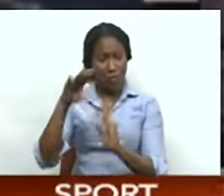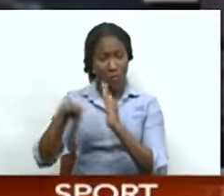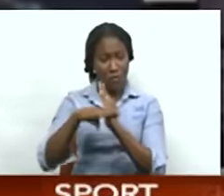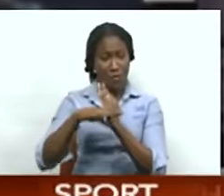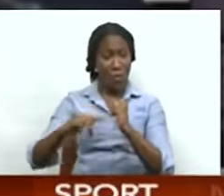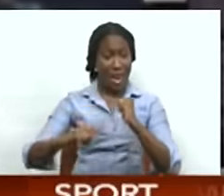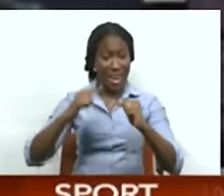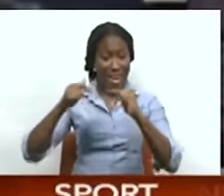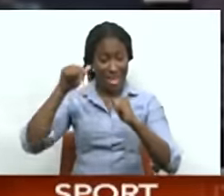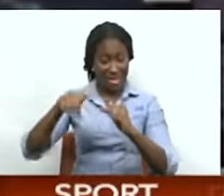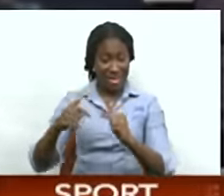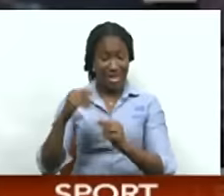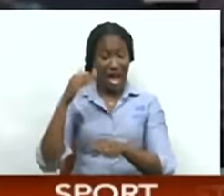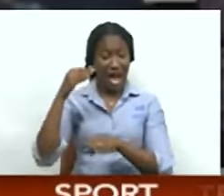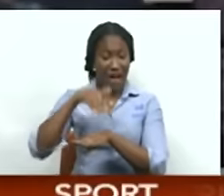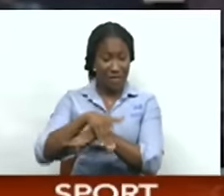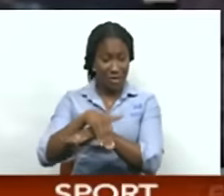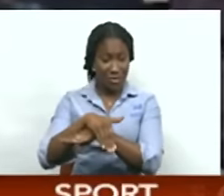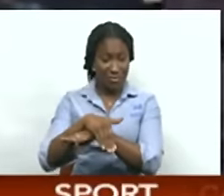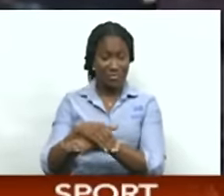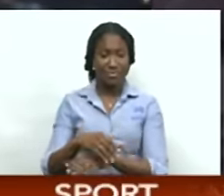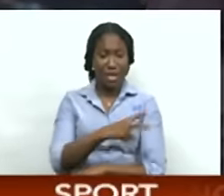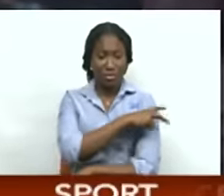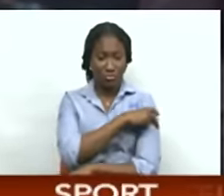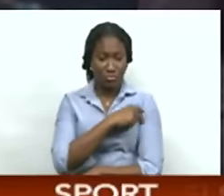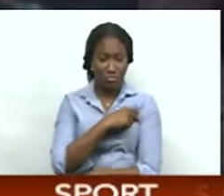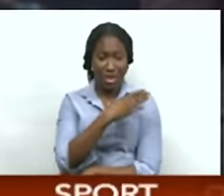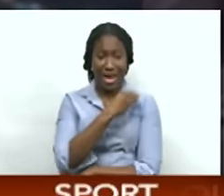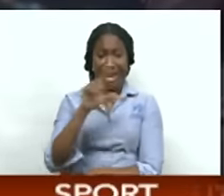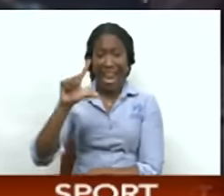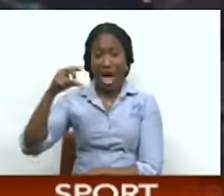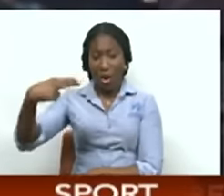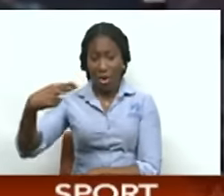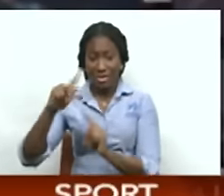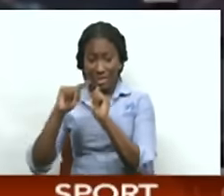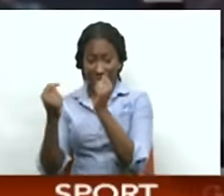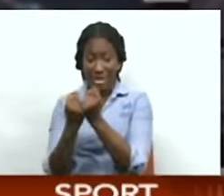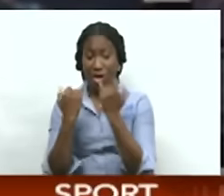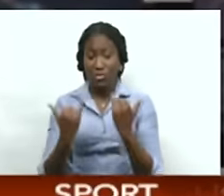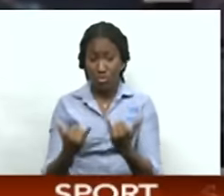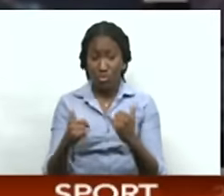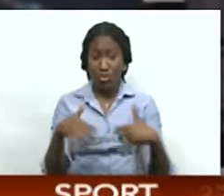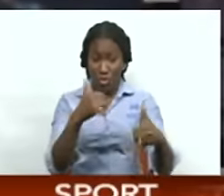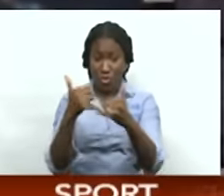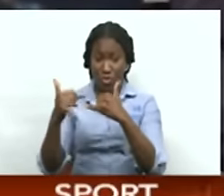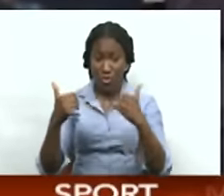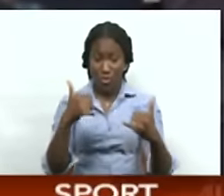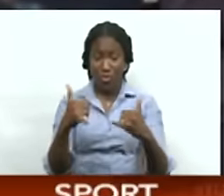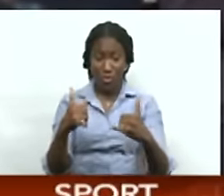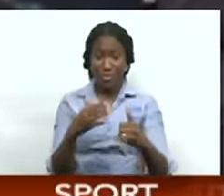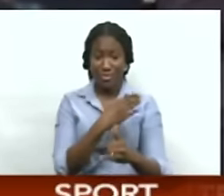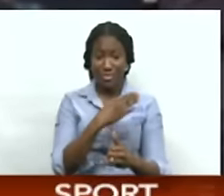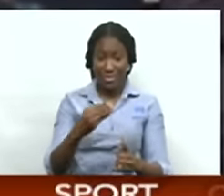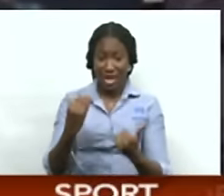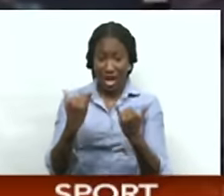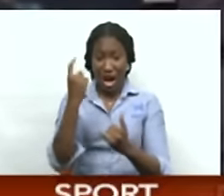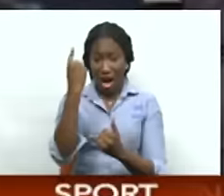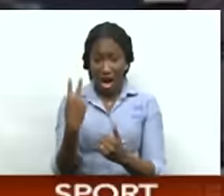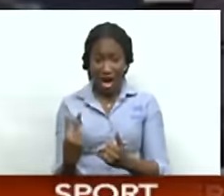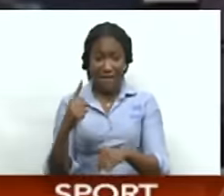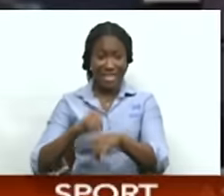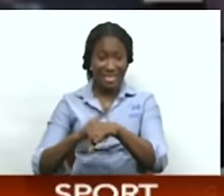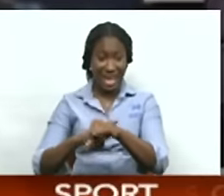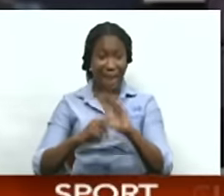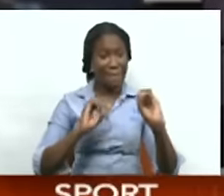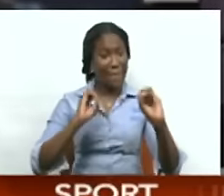Force FC and La Hoqueta Rangers, they are currently in action and they went into the halftime tied goalless before